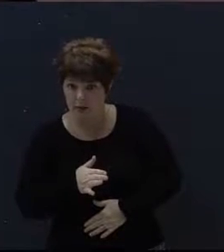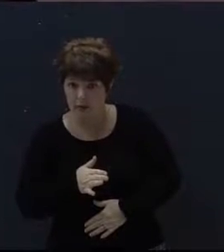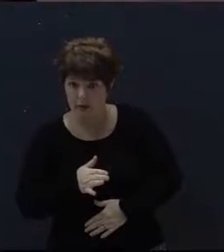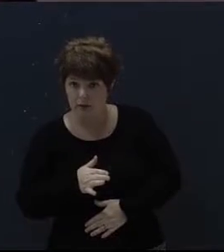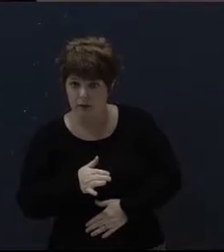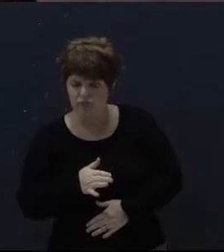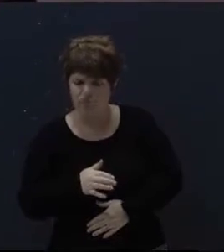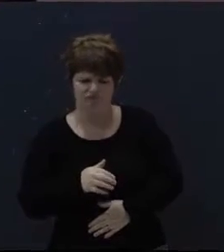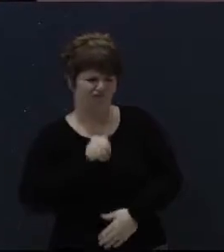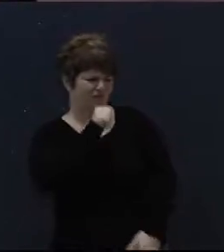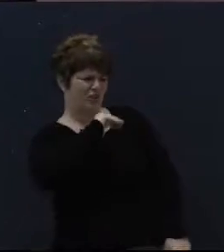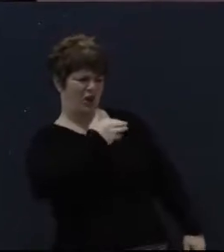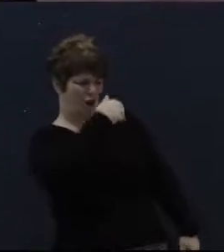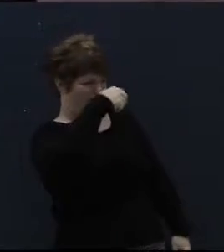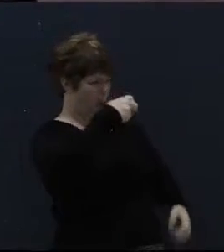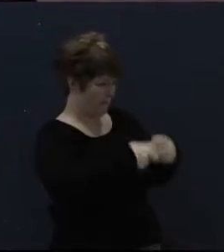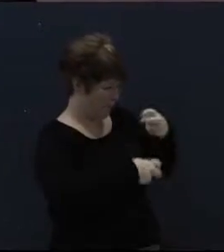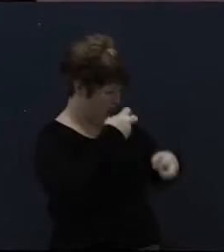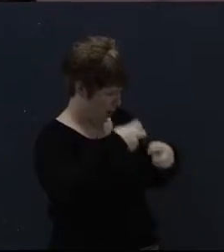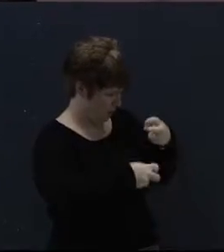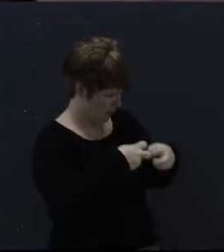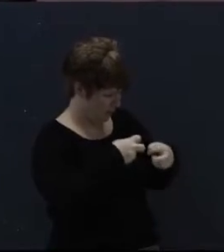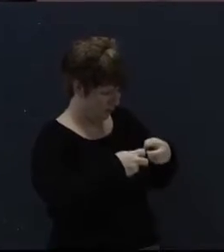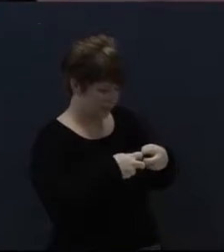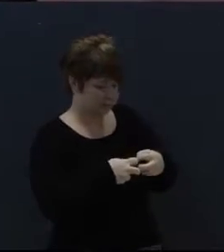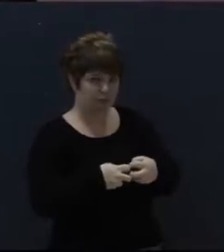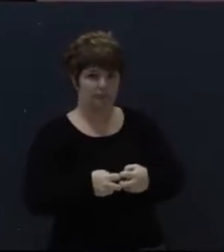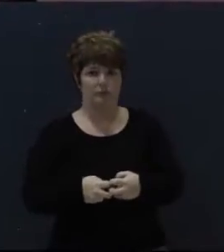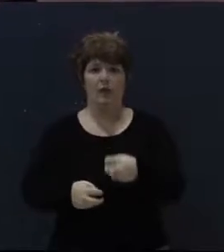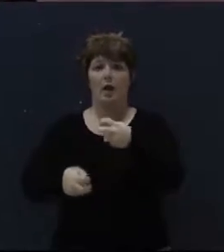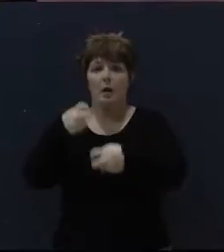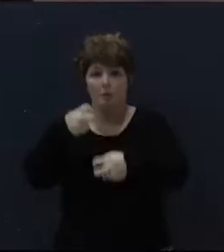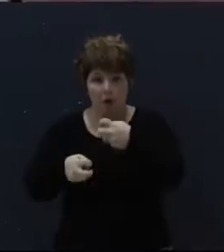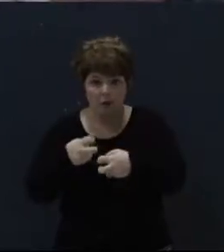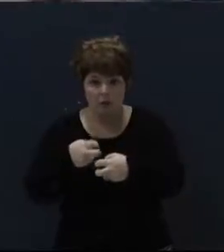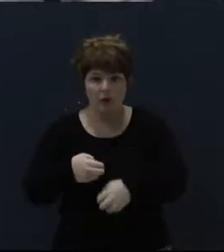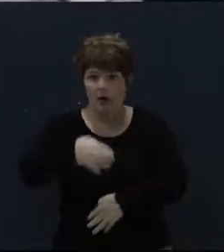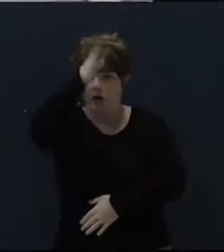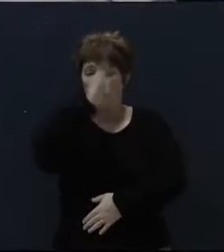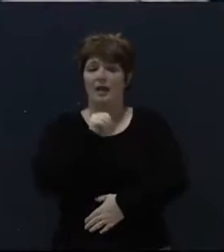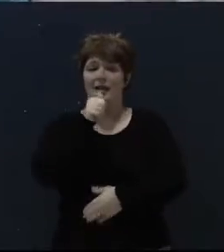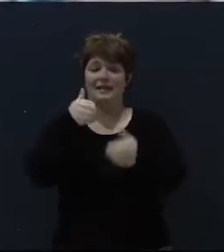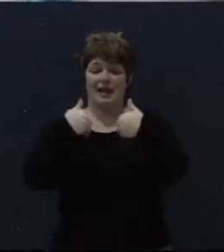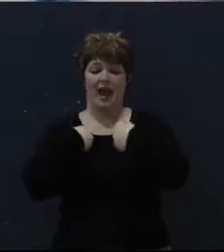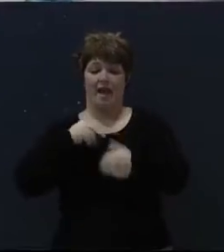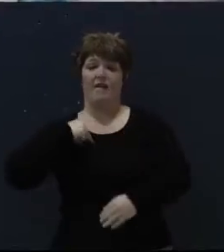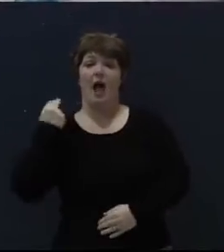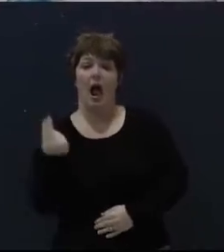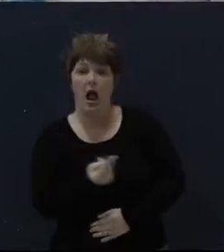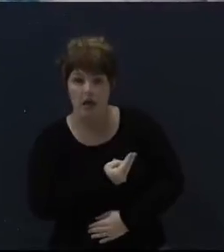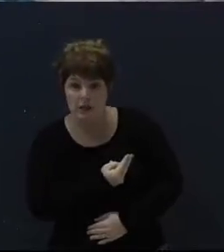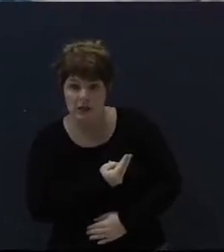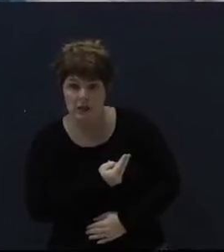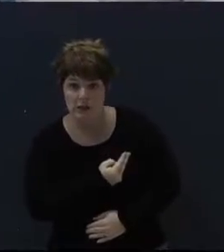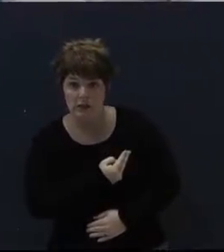That's not our problem. Problem is, God don't have us.